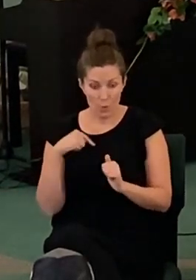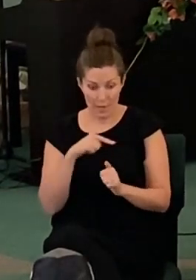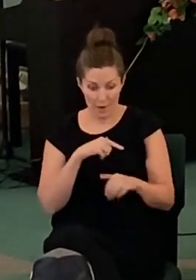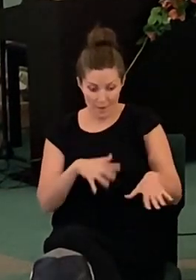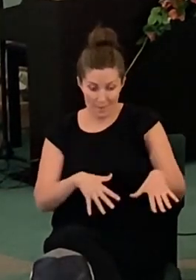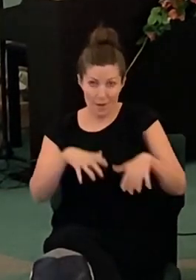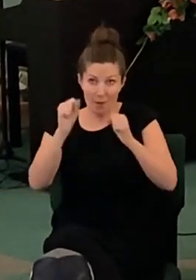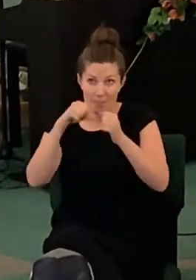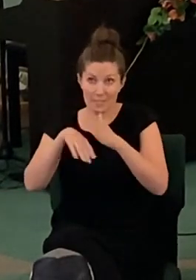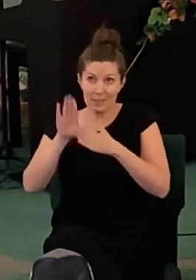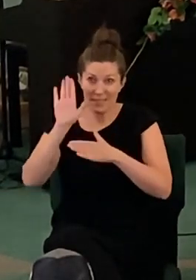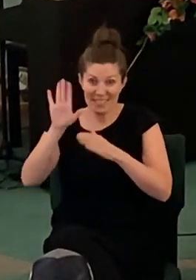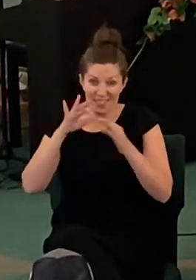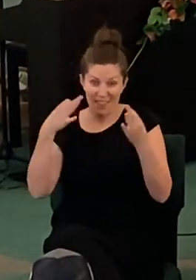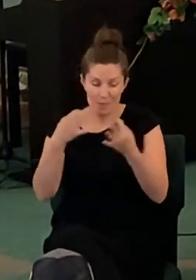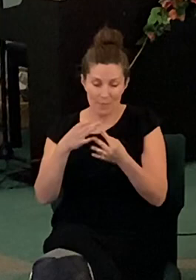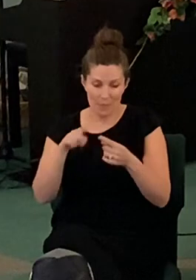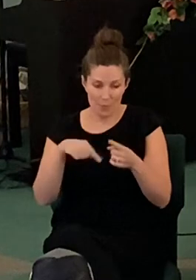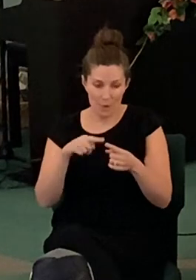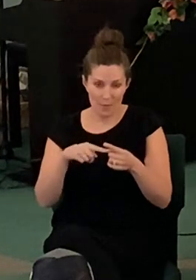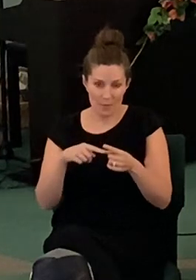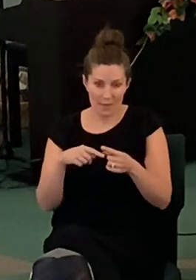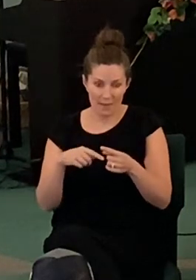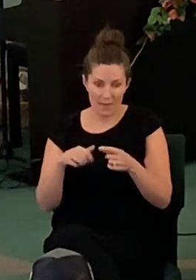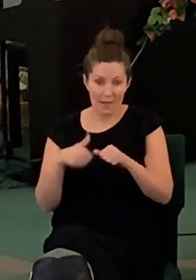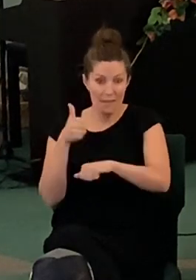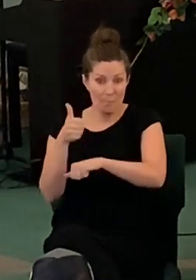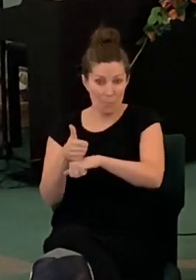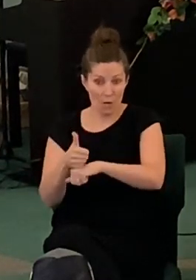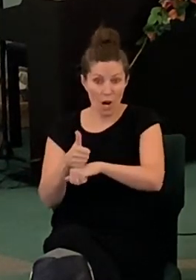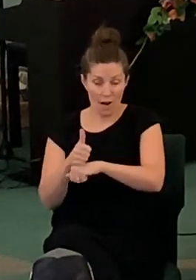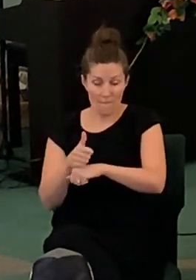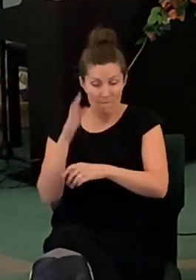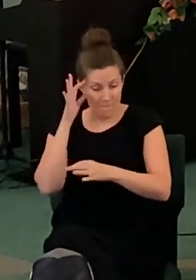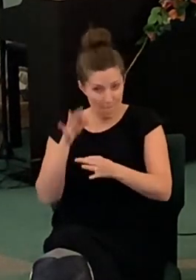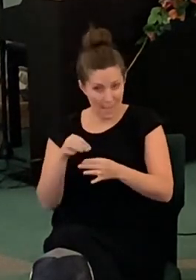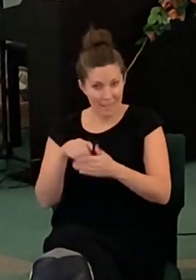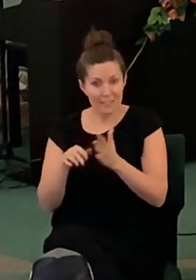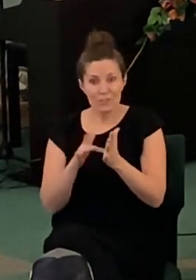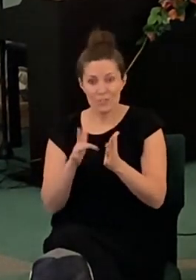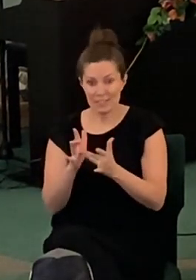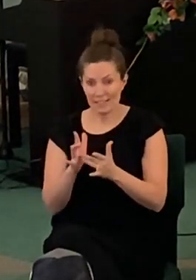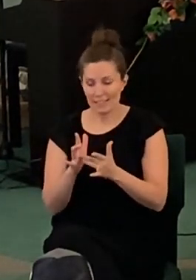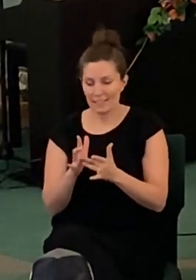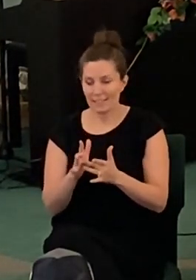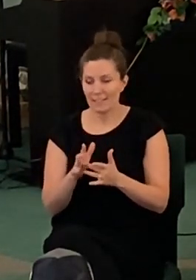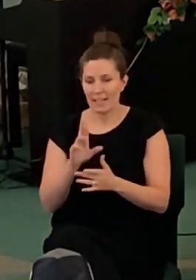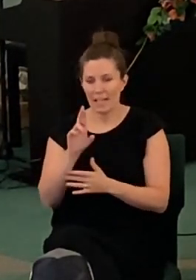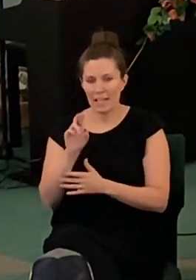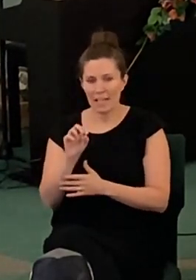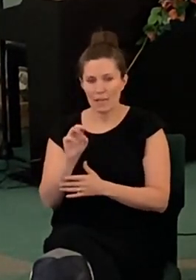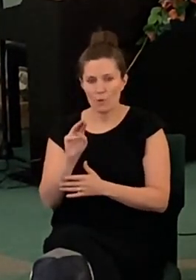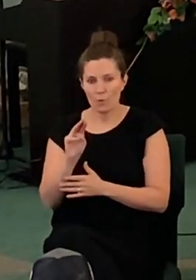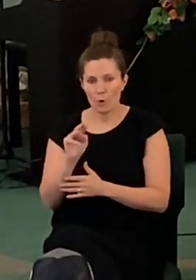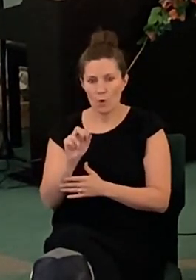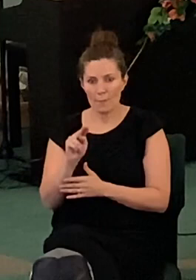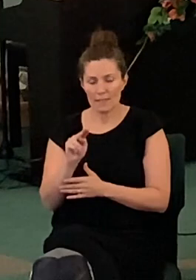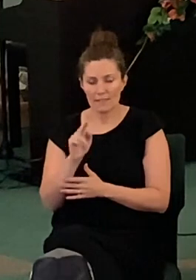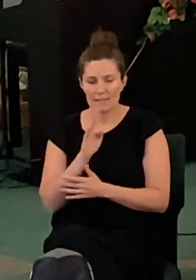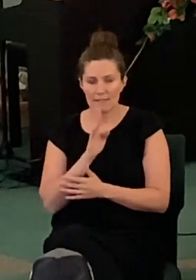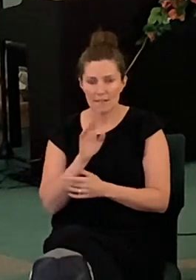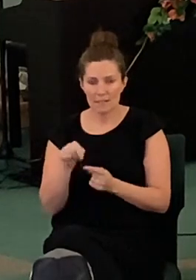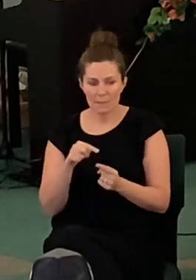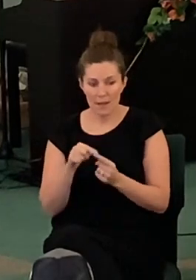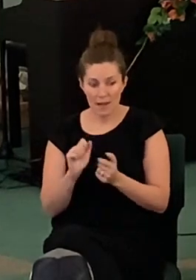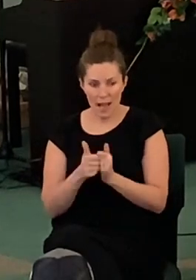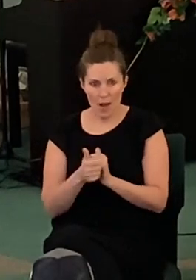faith in Jesus. In Romans chapter 8, verses 15 through 17, it says, you have received